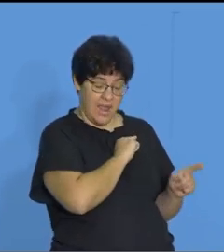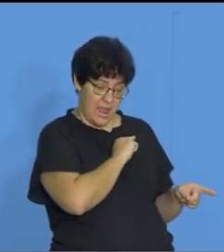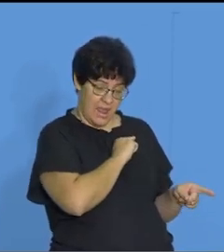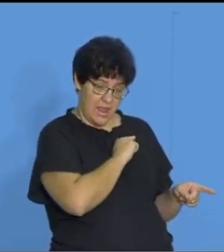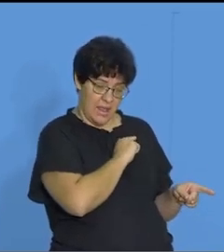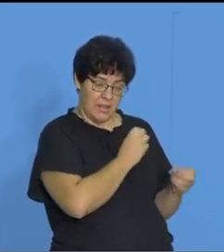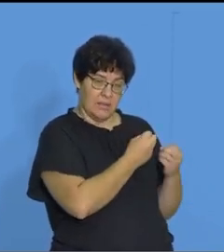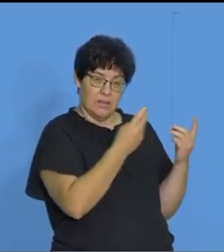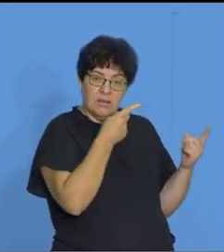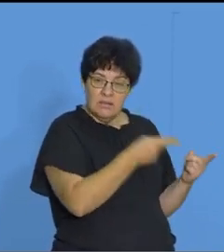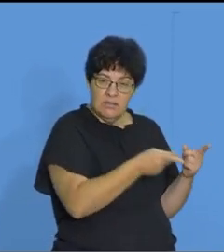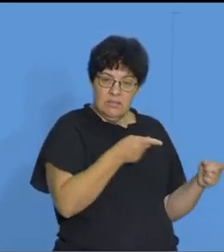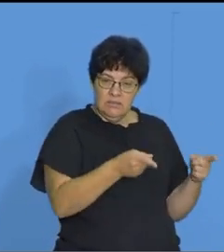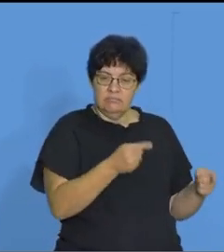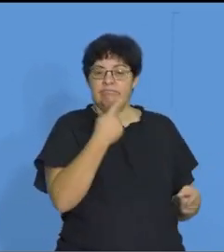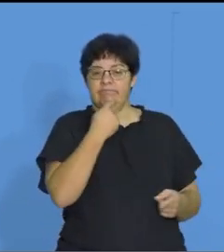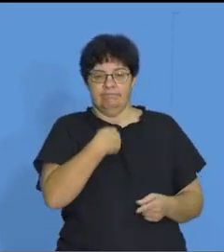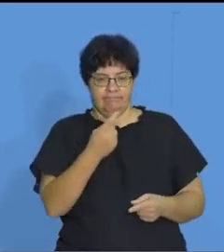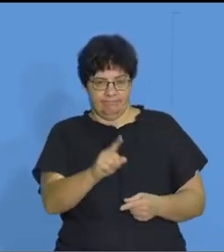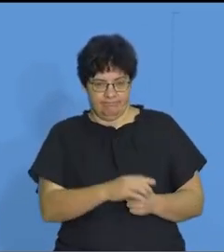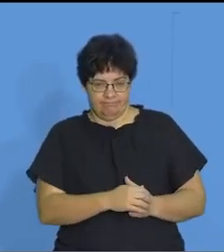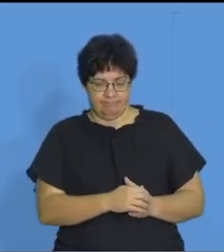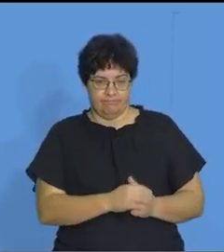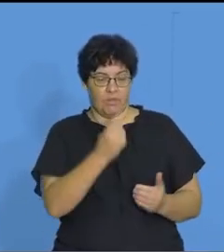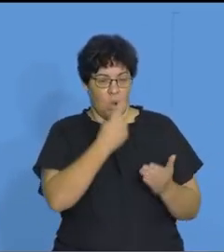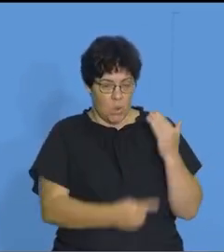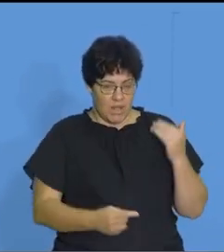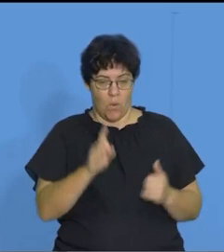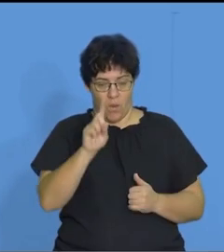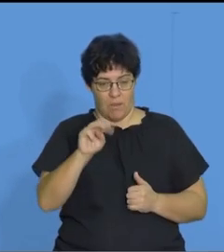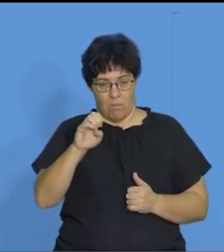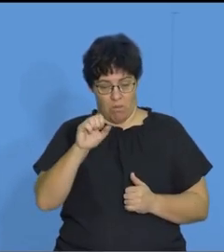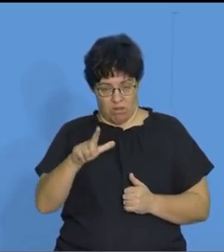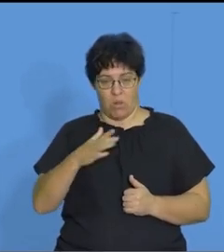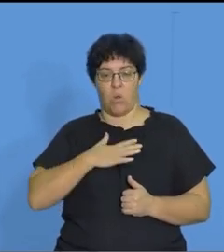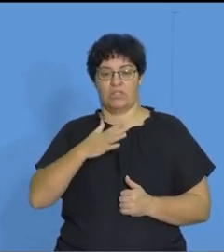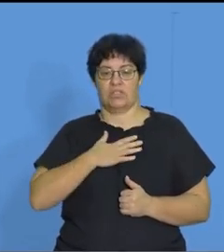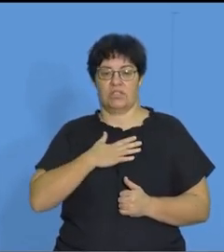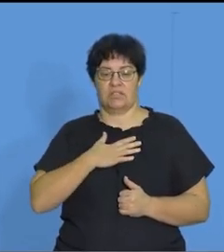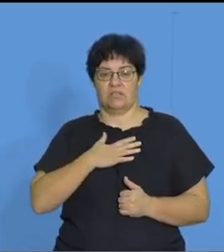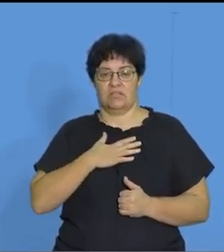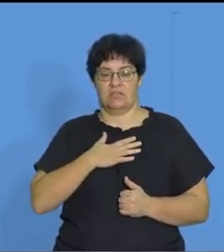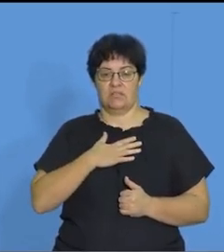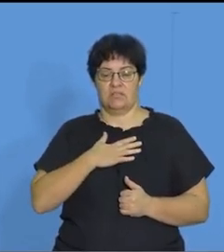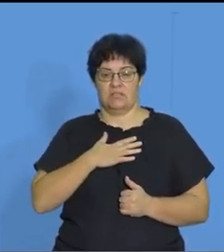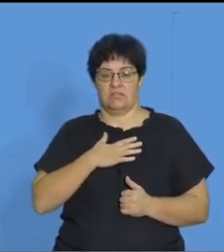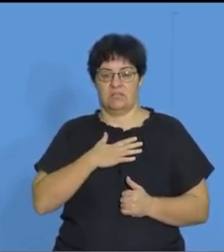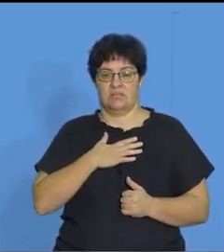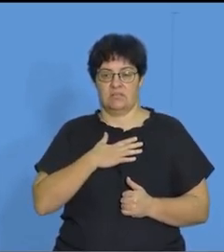these quantities that we have, what we're saying is that only 1 mole of oxygen will